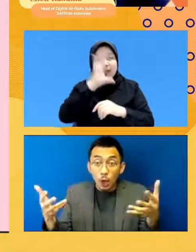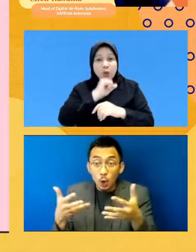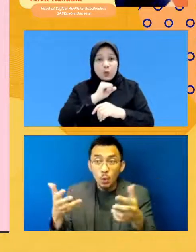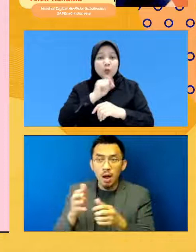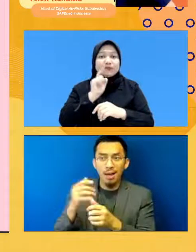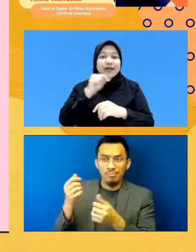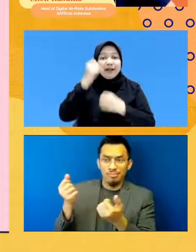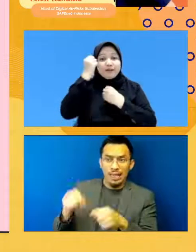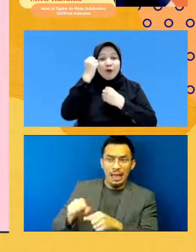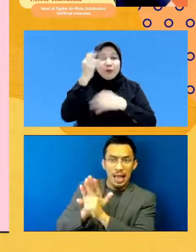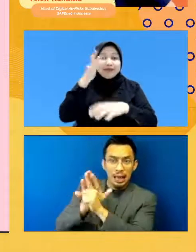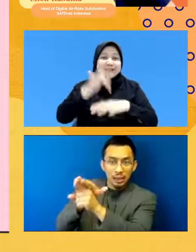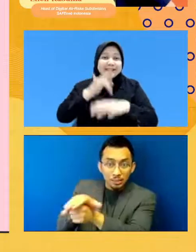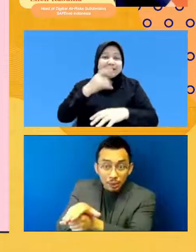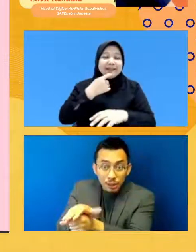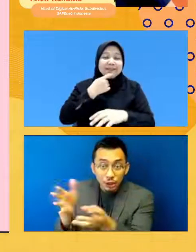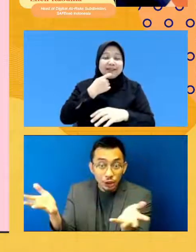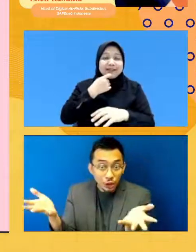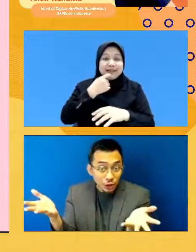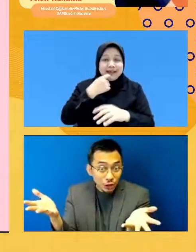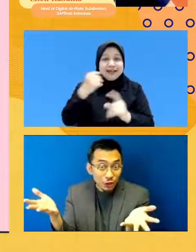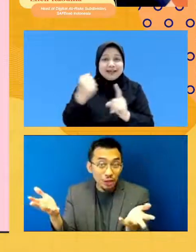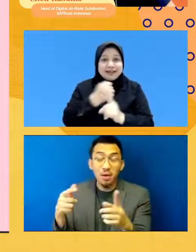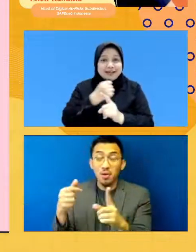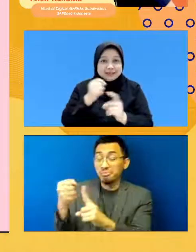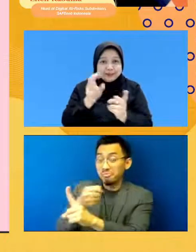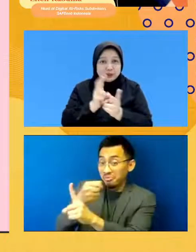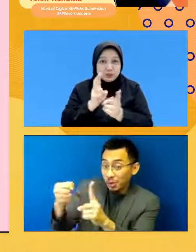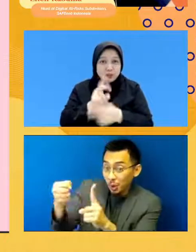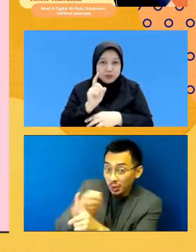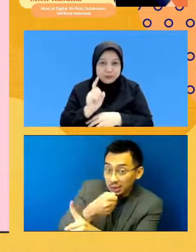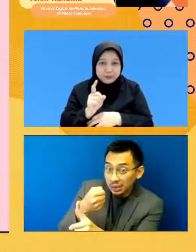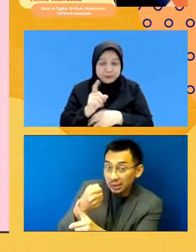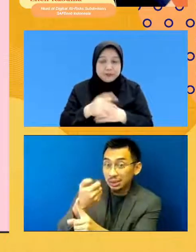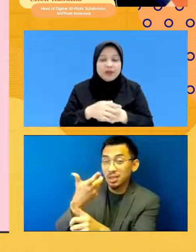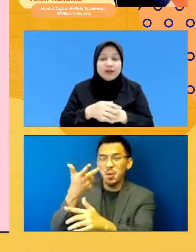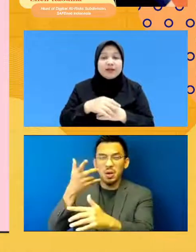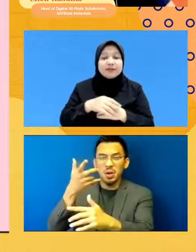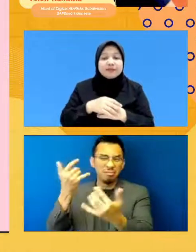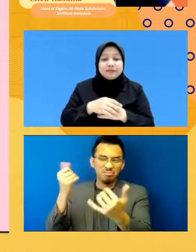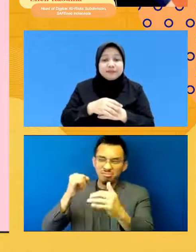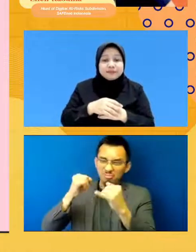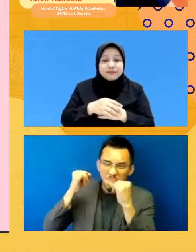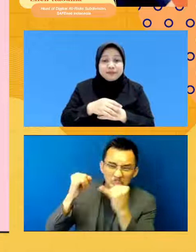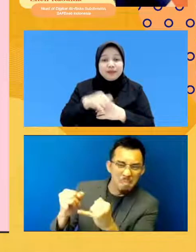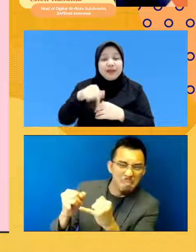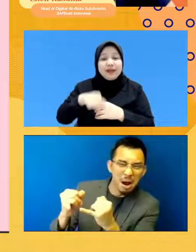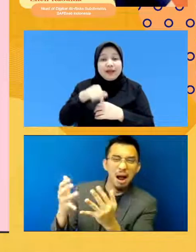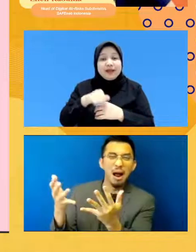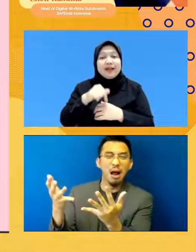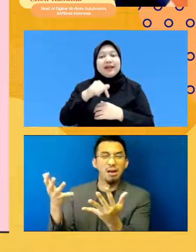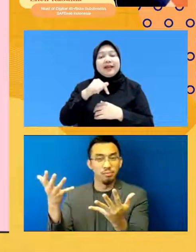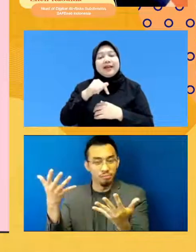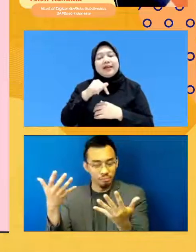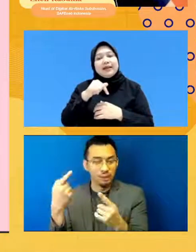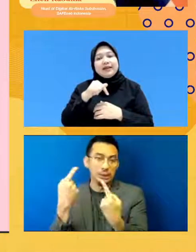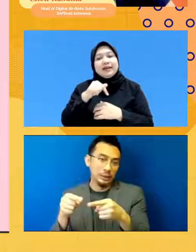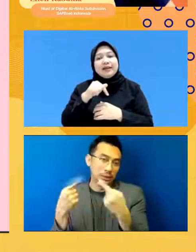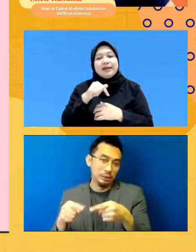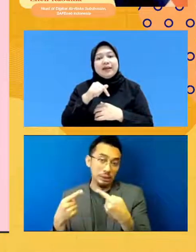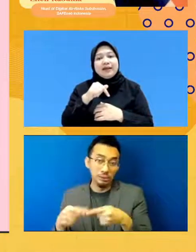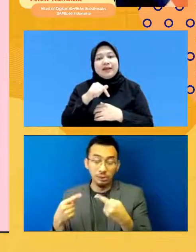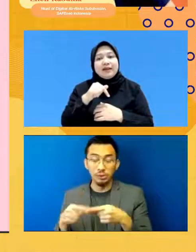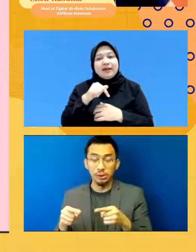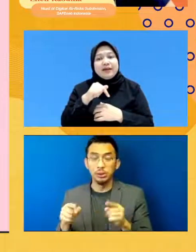right? So we need to understand that we have personally identifiable information, and we need to also conclude